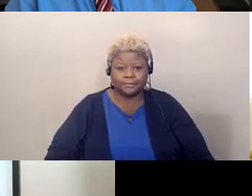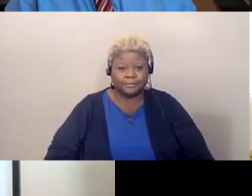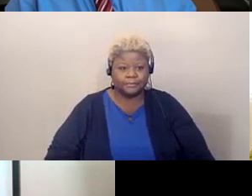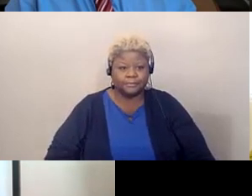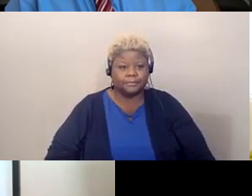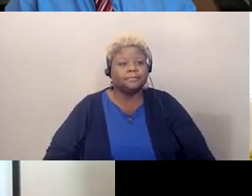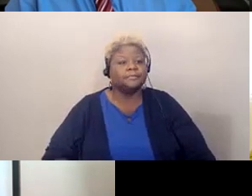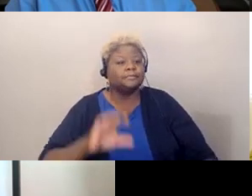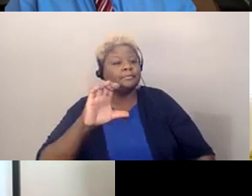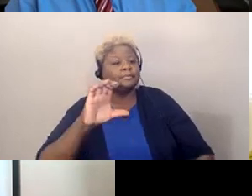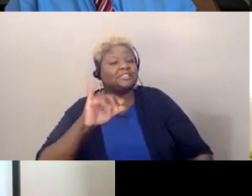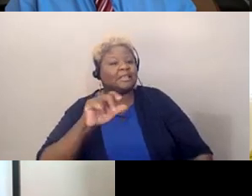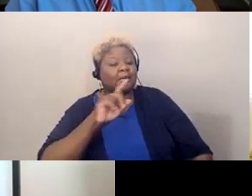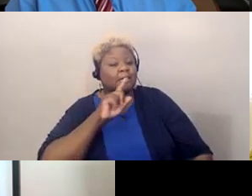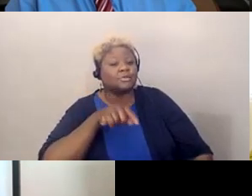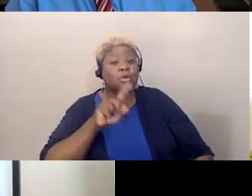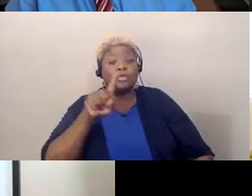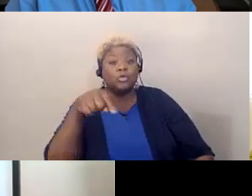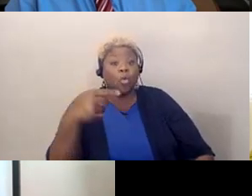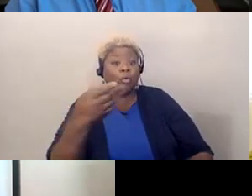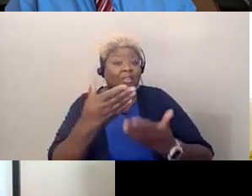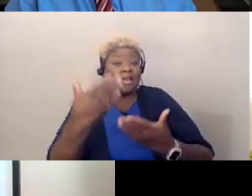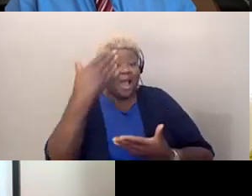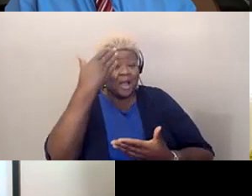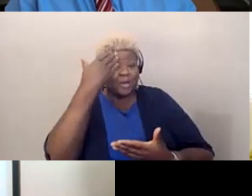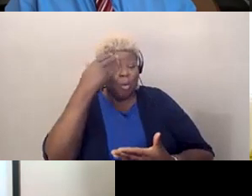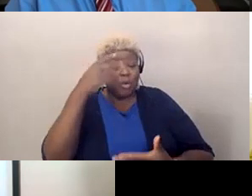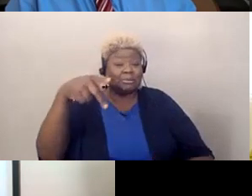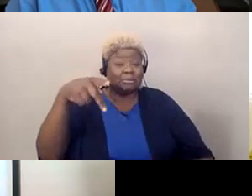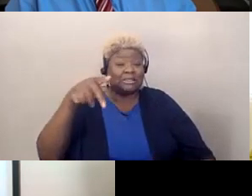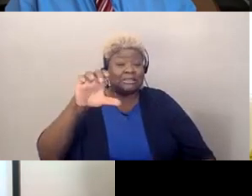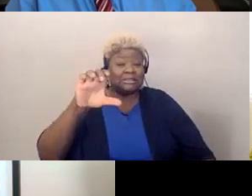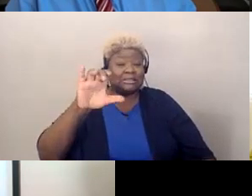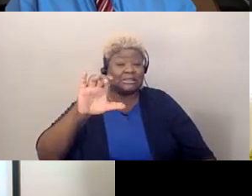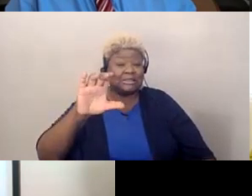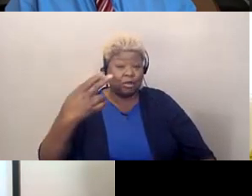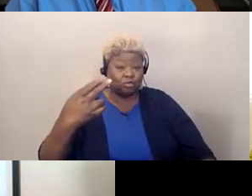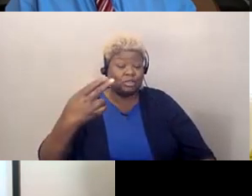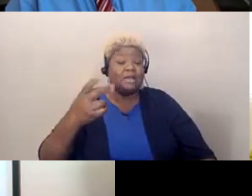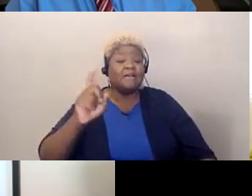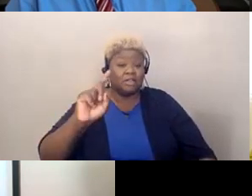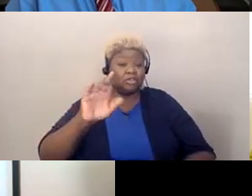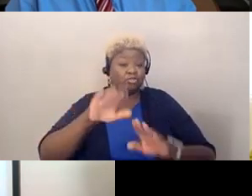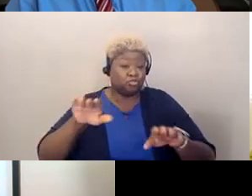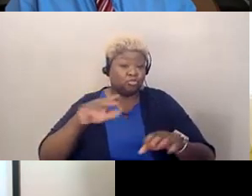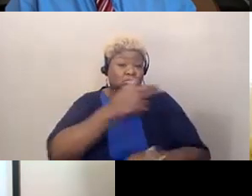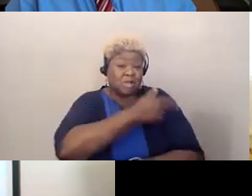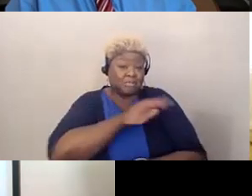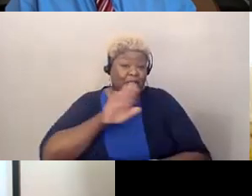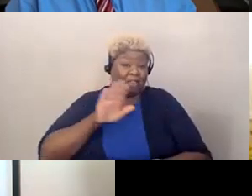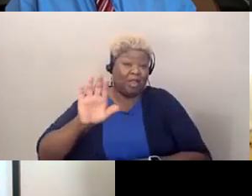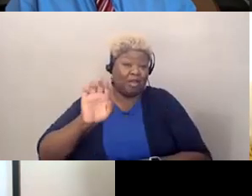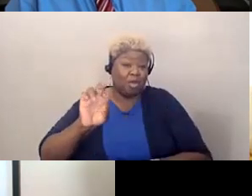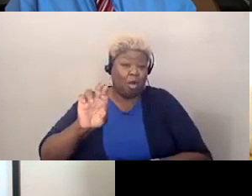The only thing I know is Phoenix Children's Hospital is looking at something to do in their ER, but in